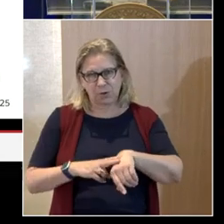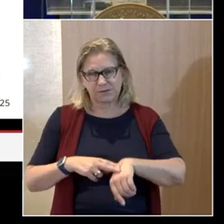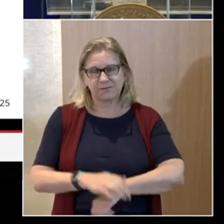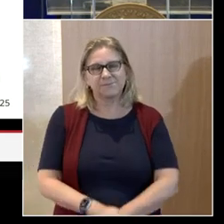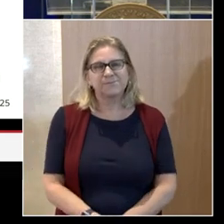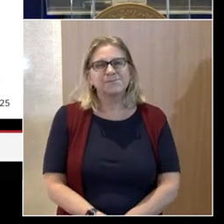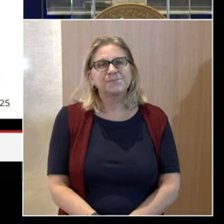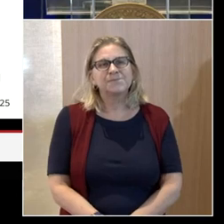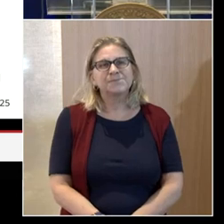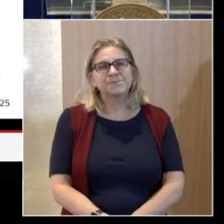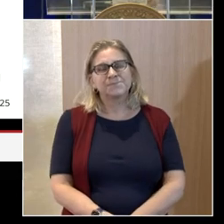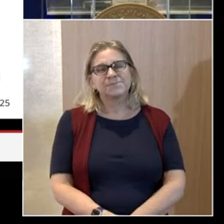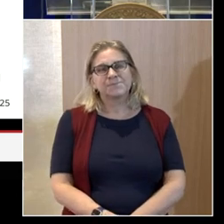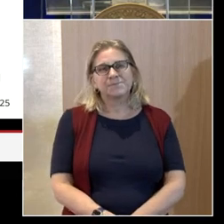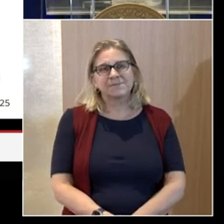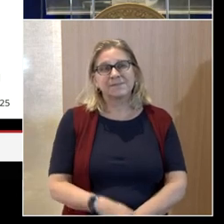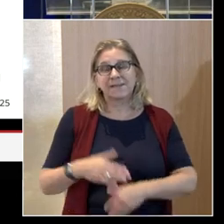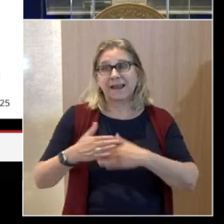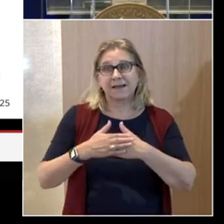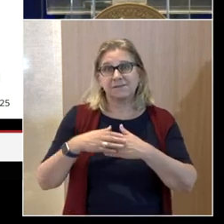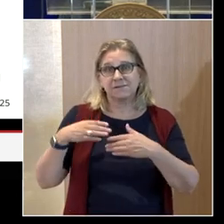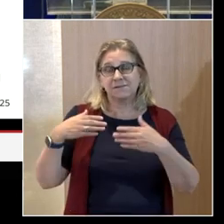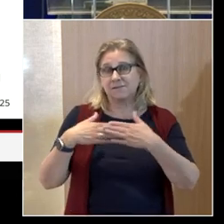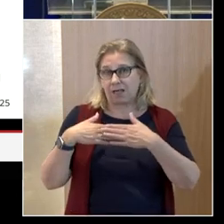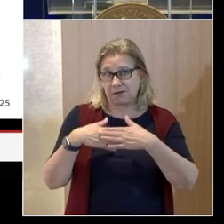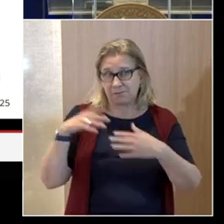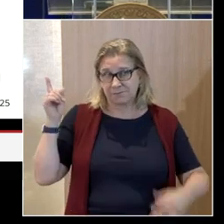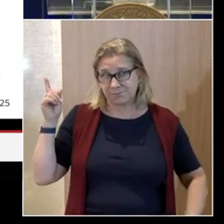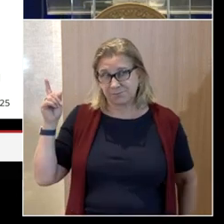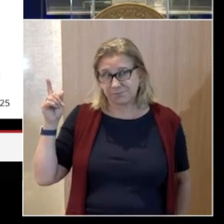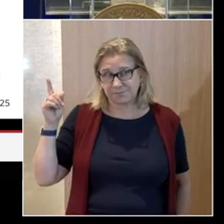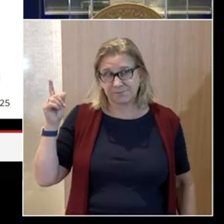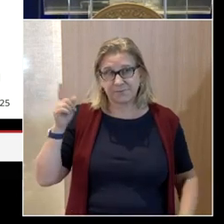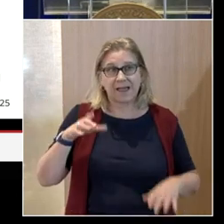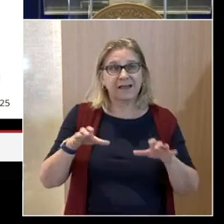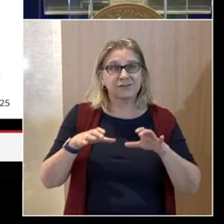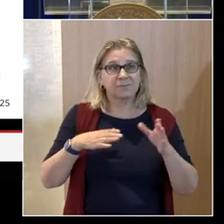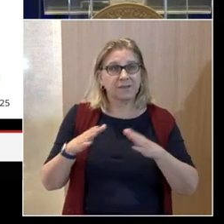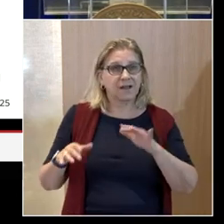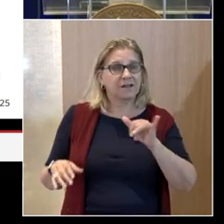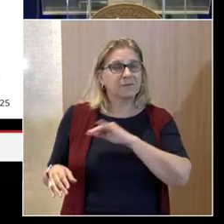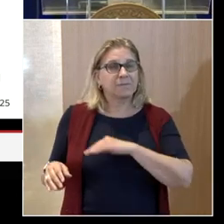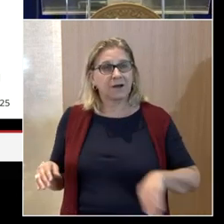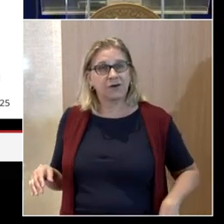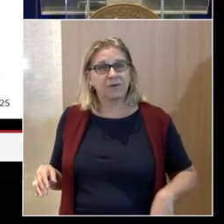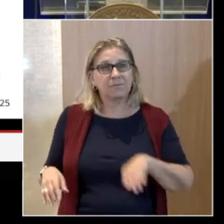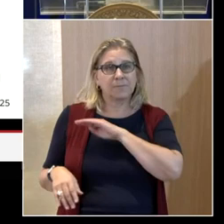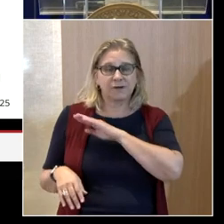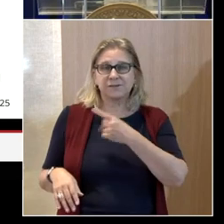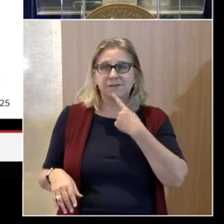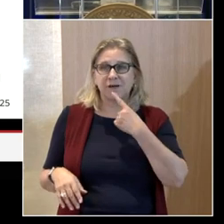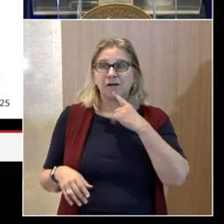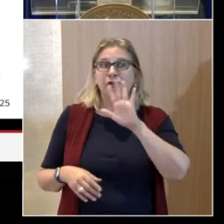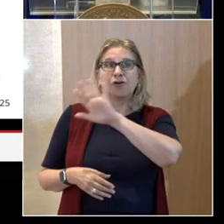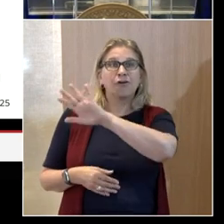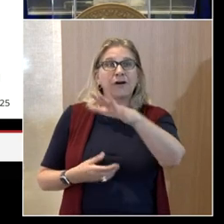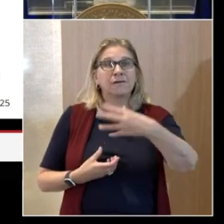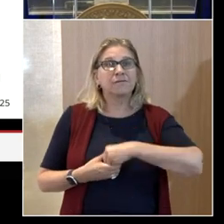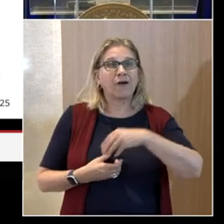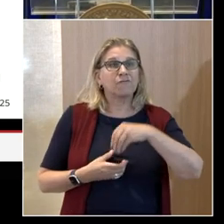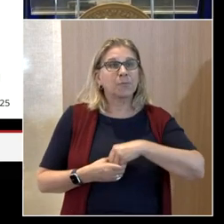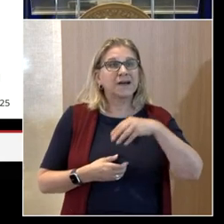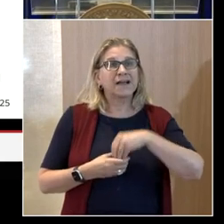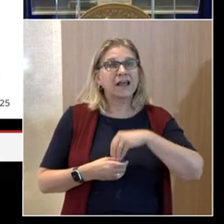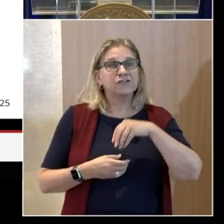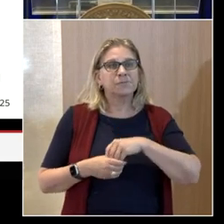so actually before, the action plan, as the mayor and everyone said, is engagement is critical. I don't know if you all saw, there are these building blocks. I